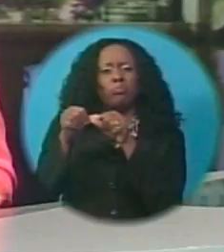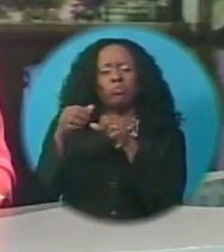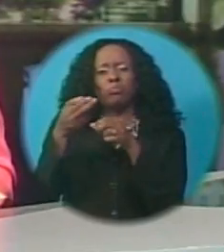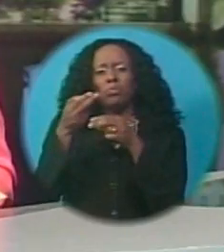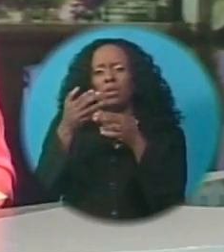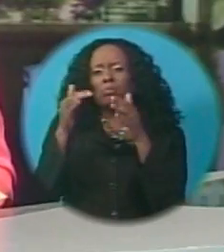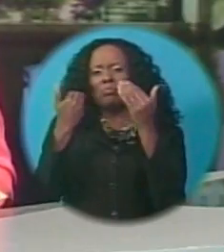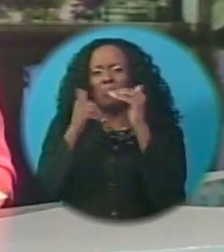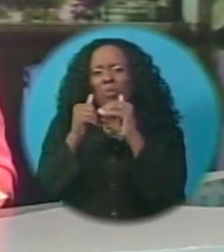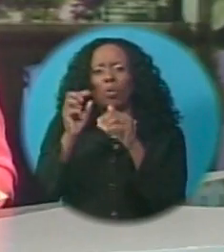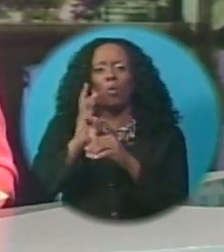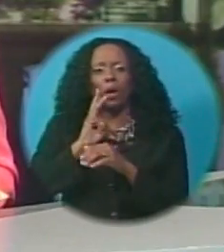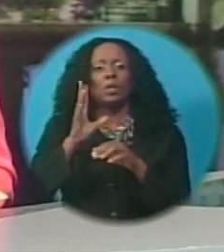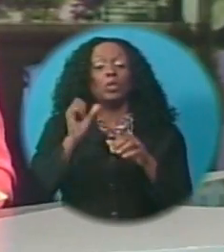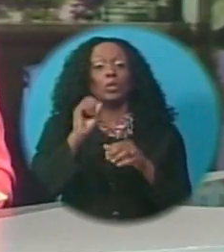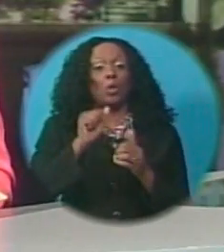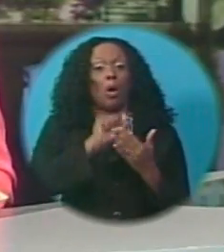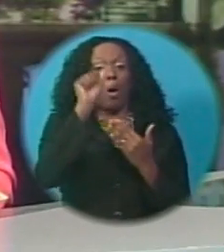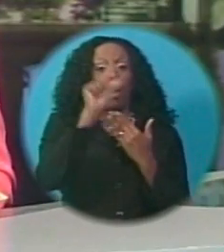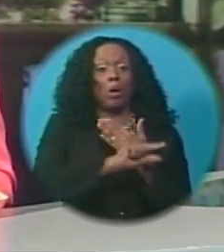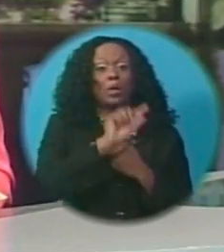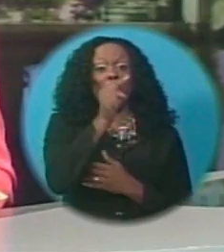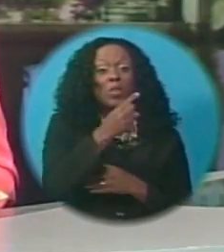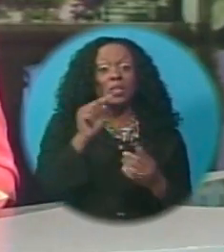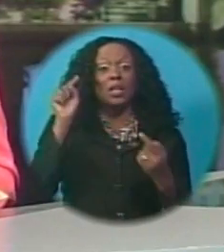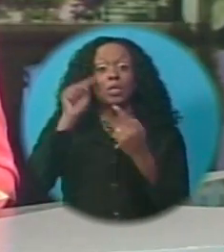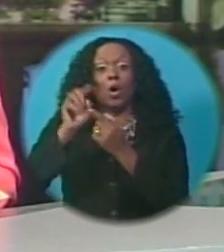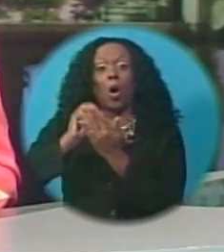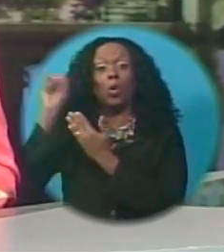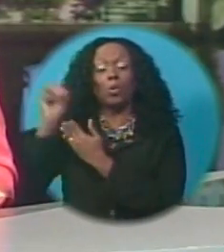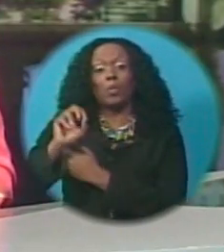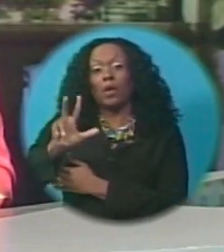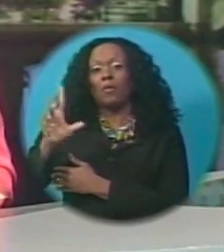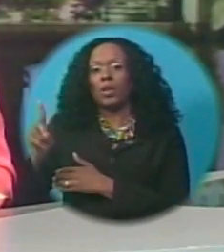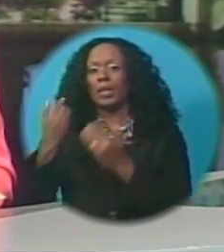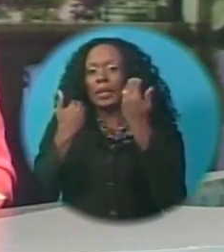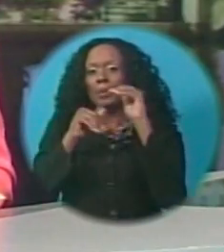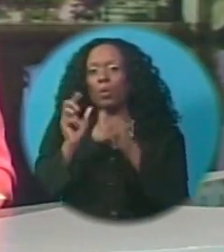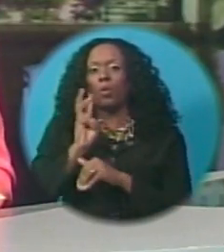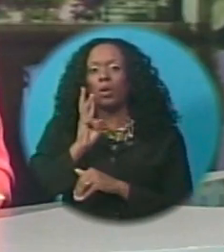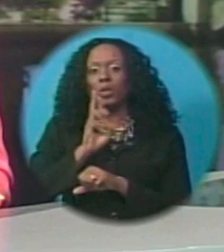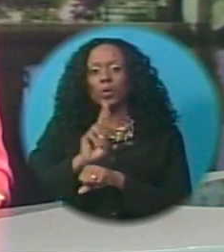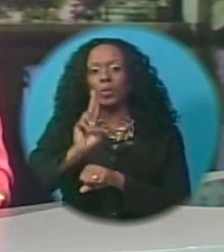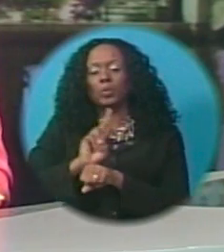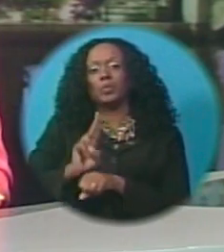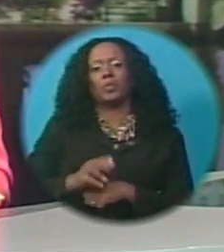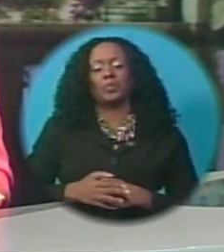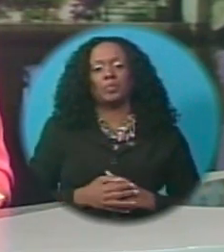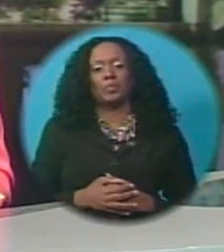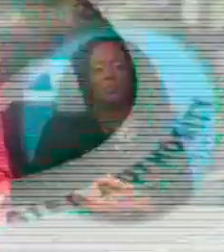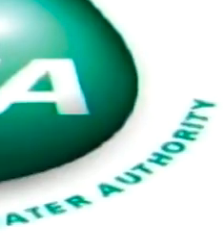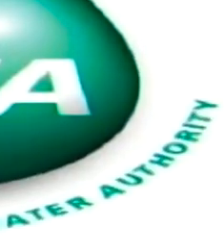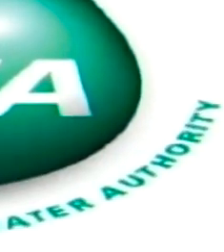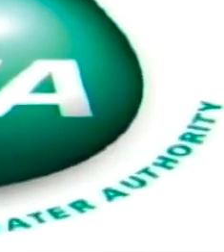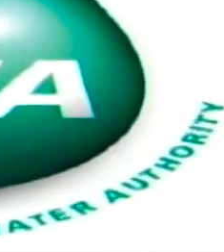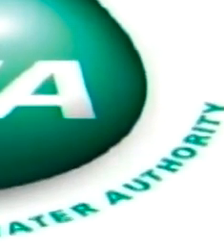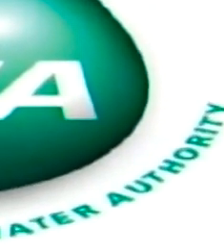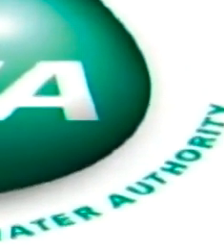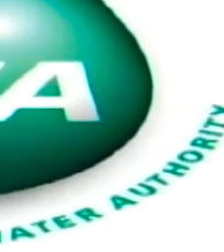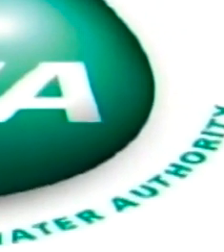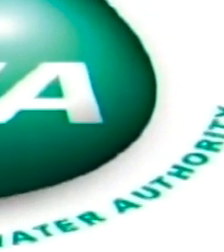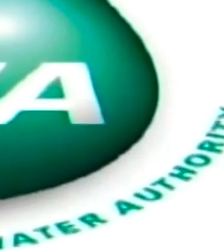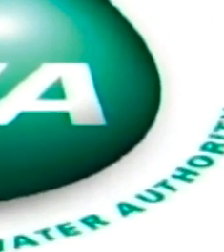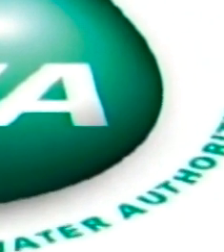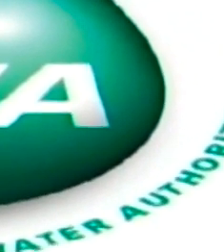from August 1st and run until October 31st. Shane Seeley tells us more. Under the new water